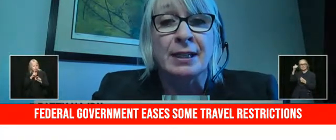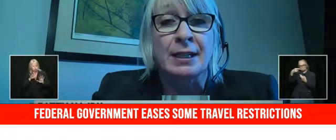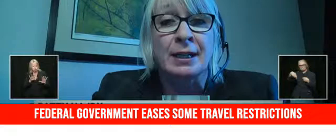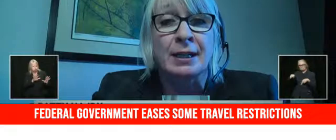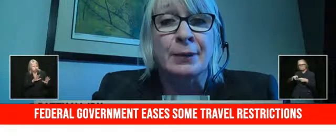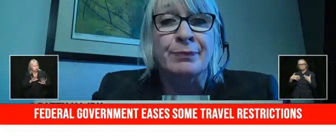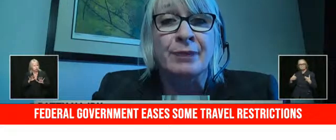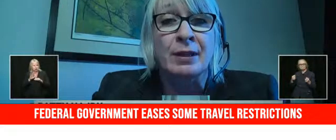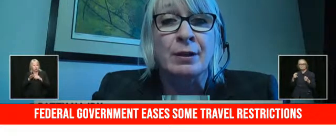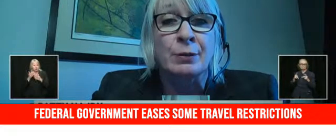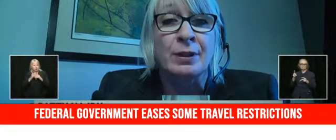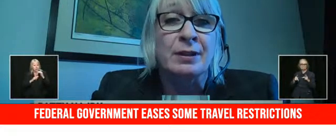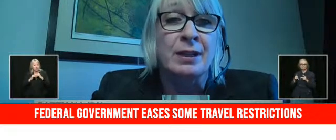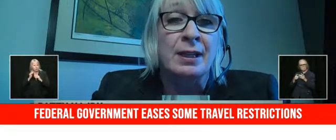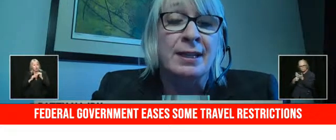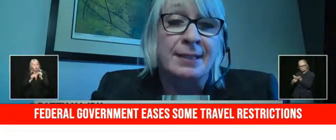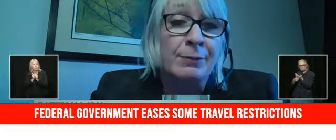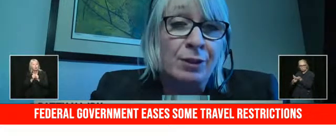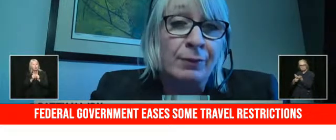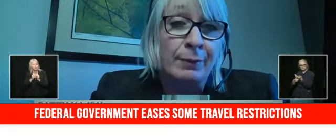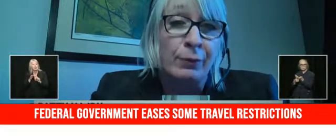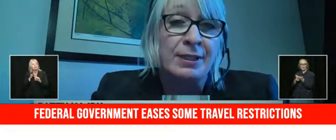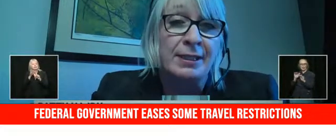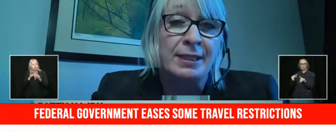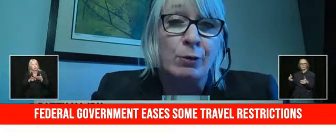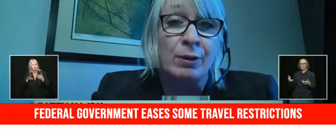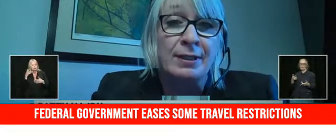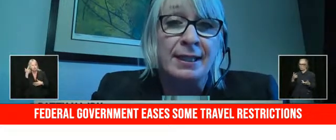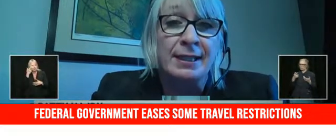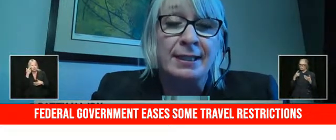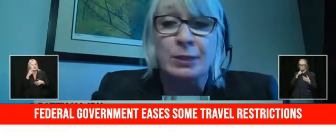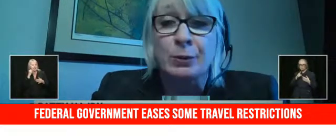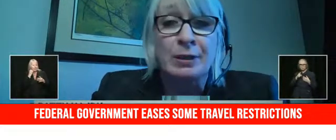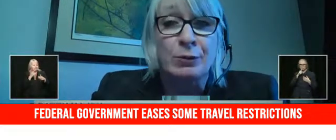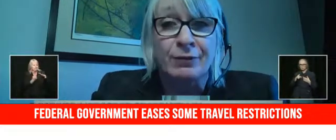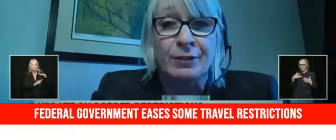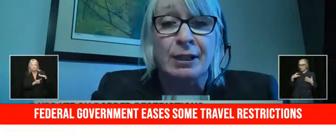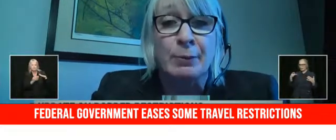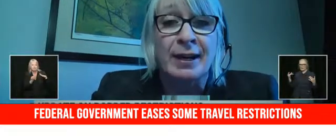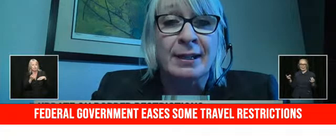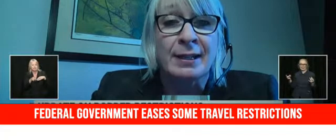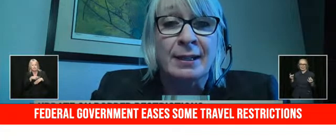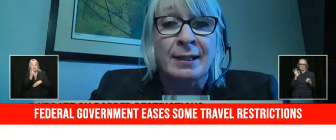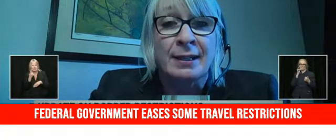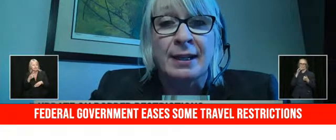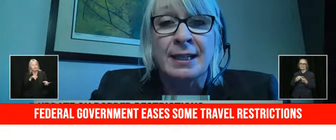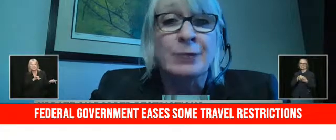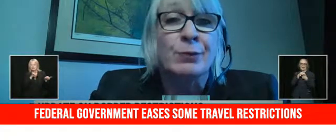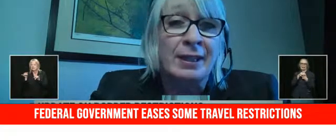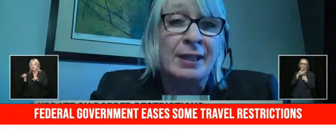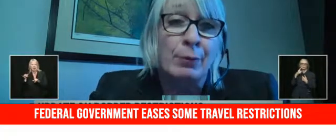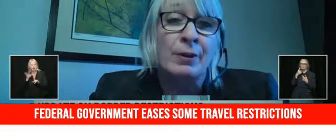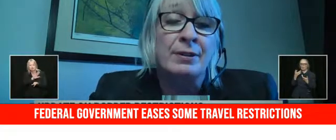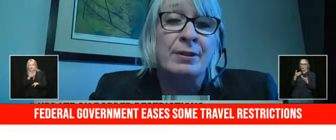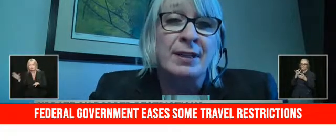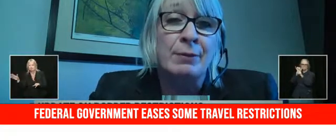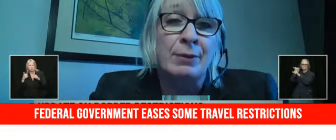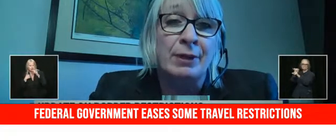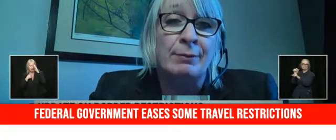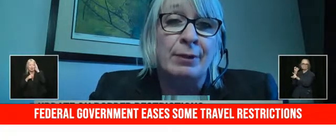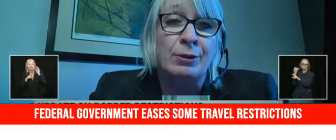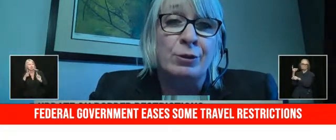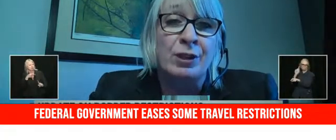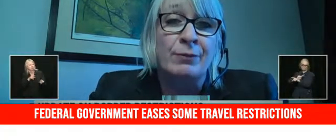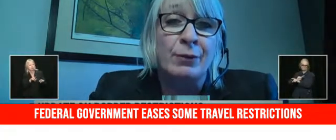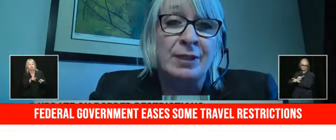with the exemption from the 14-day quarantine. And this will be no different in Quebec. It's really important that